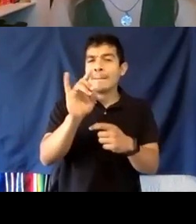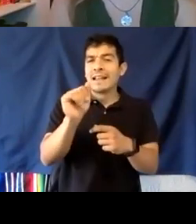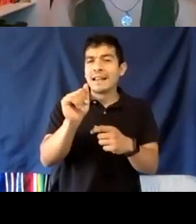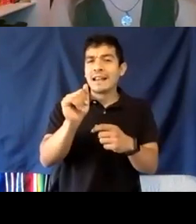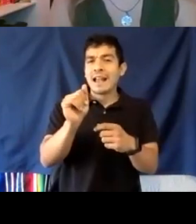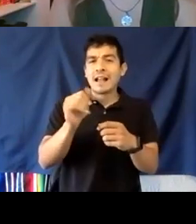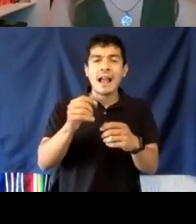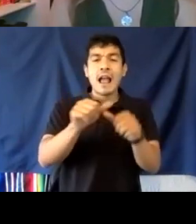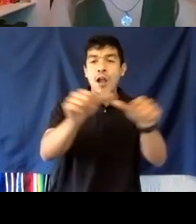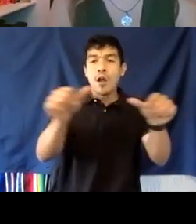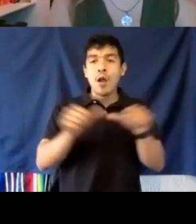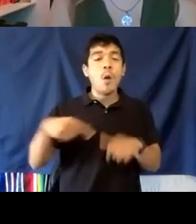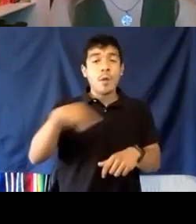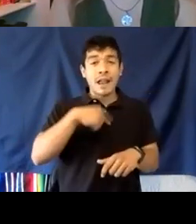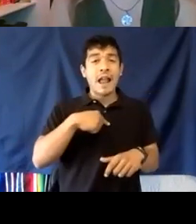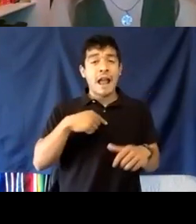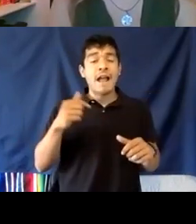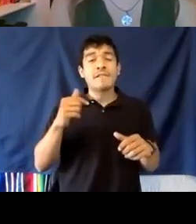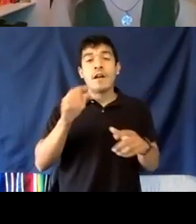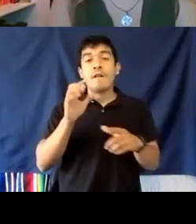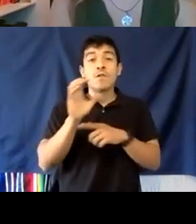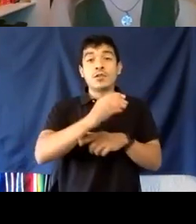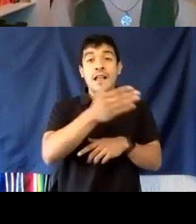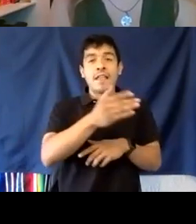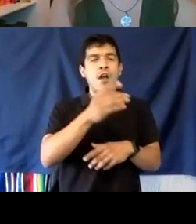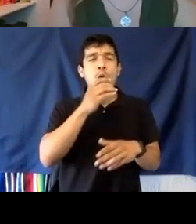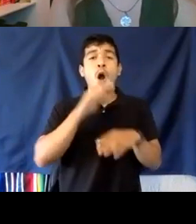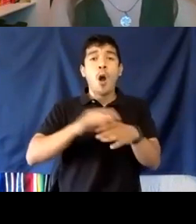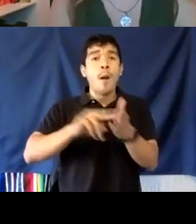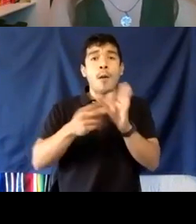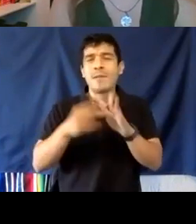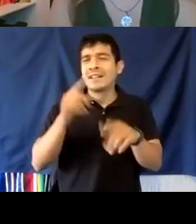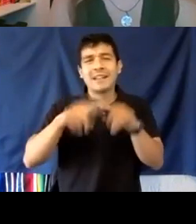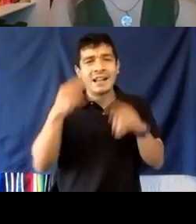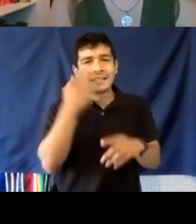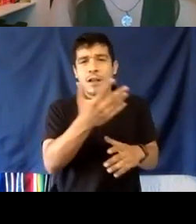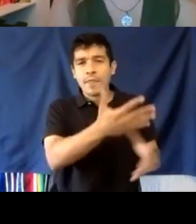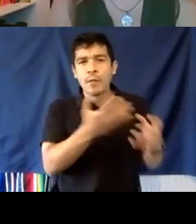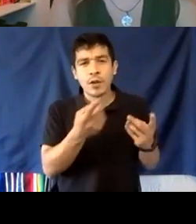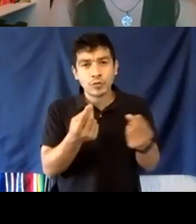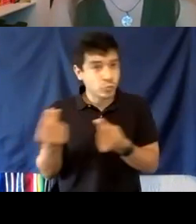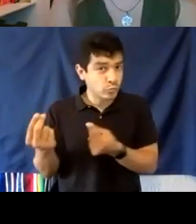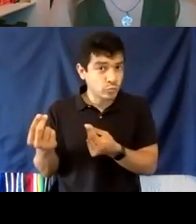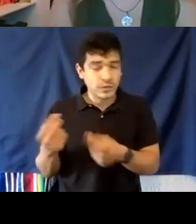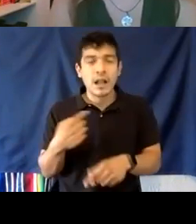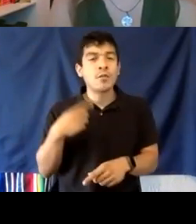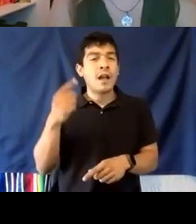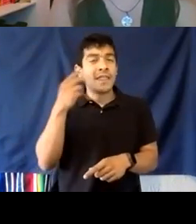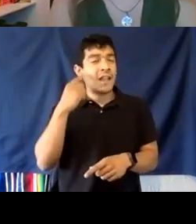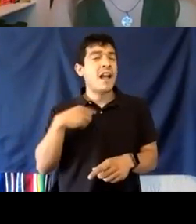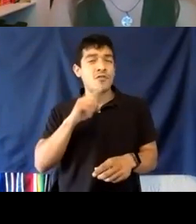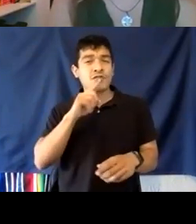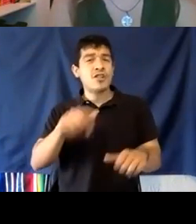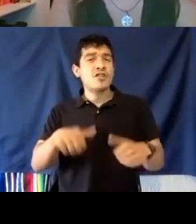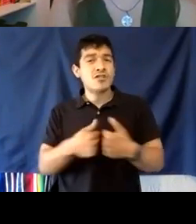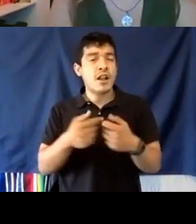forces and actors there that are very intentionally opaque. And so I think there are real challenges to, there